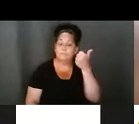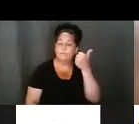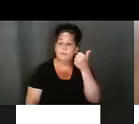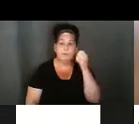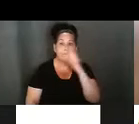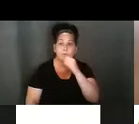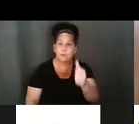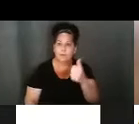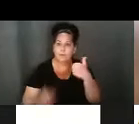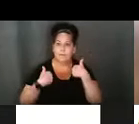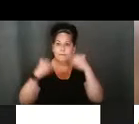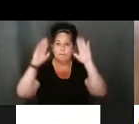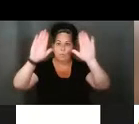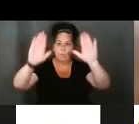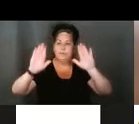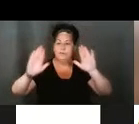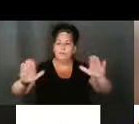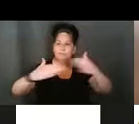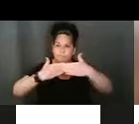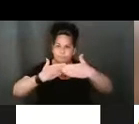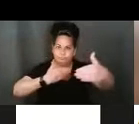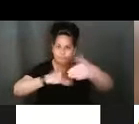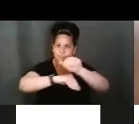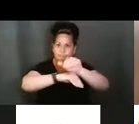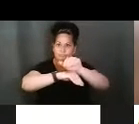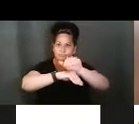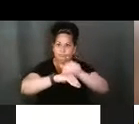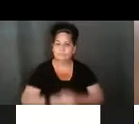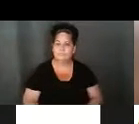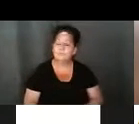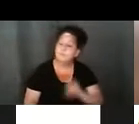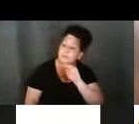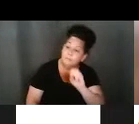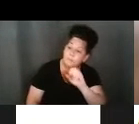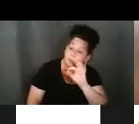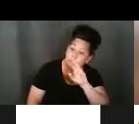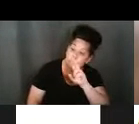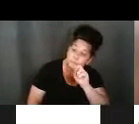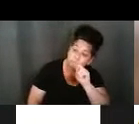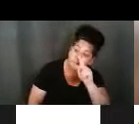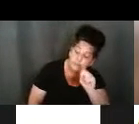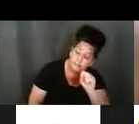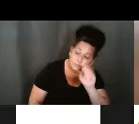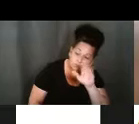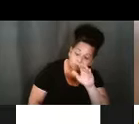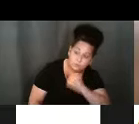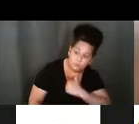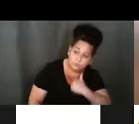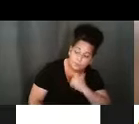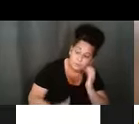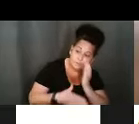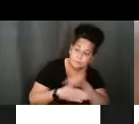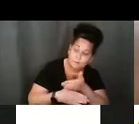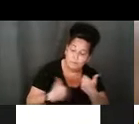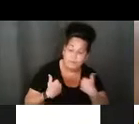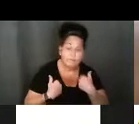a wonderful rest of the evening. Mrs. Franks? Yes, ma'am. I'm sorry to disturb you at the end here. We had a